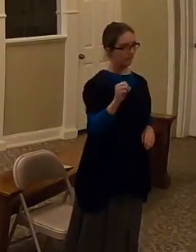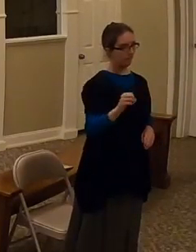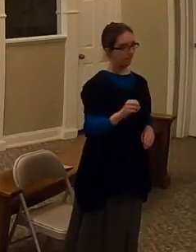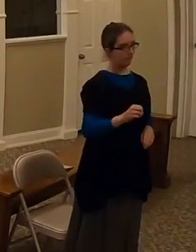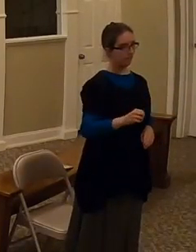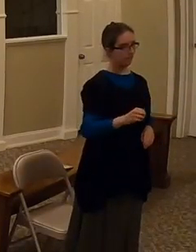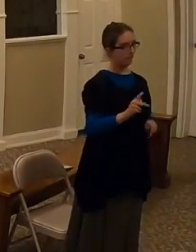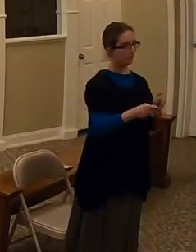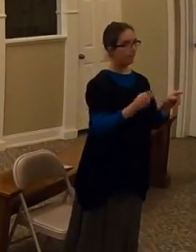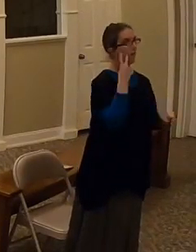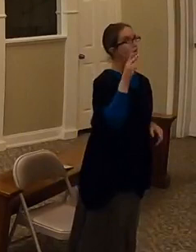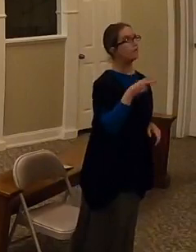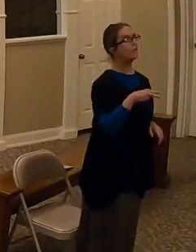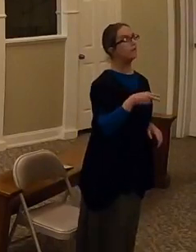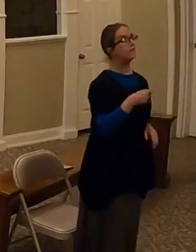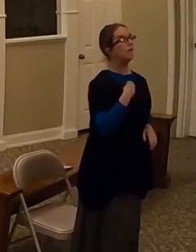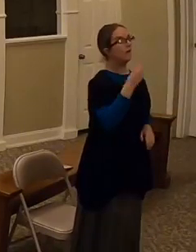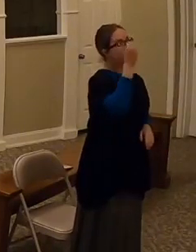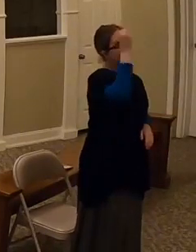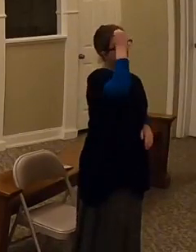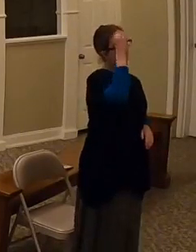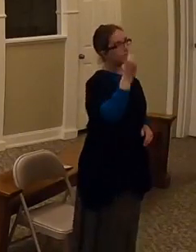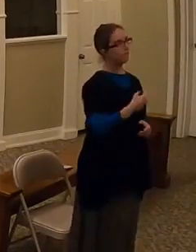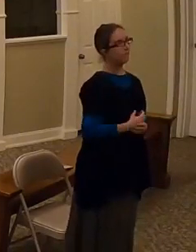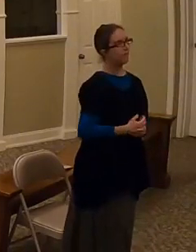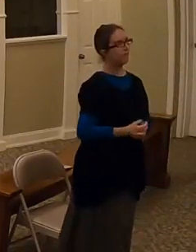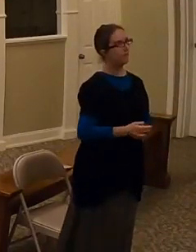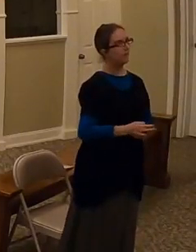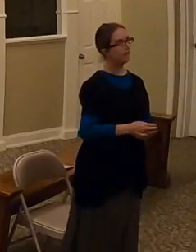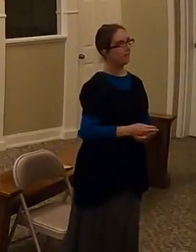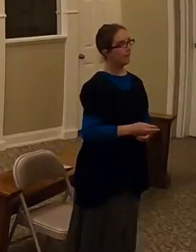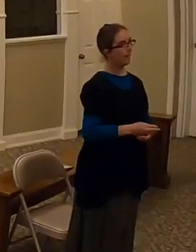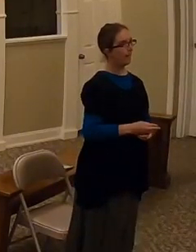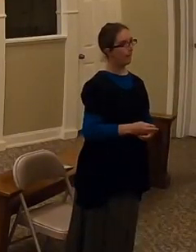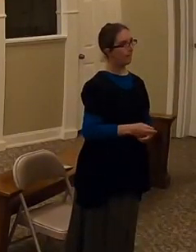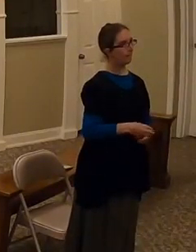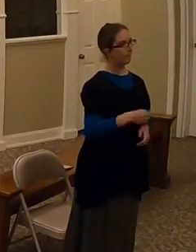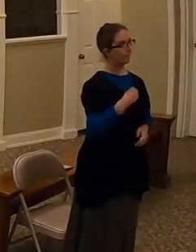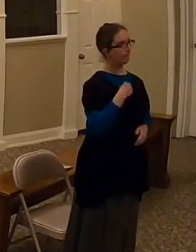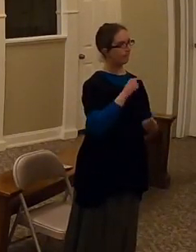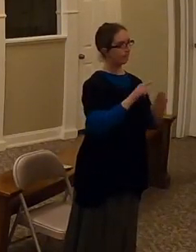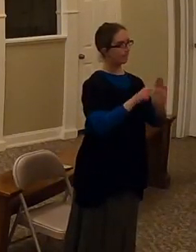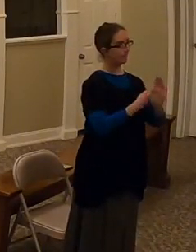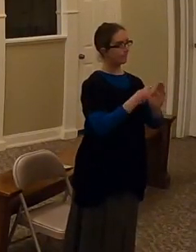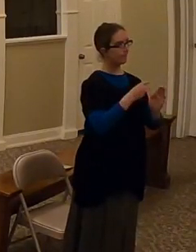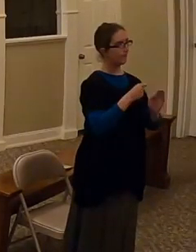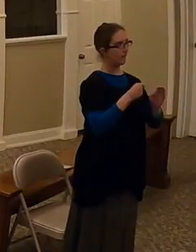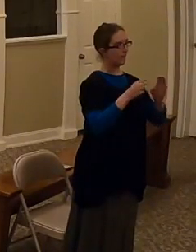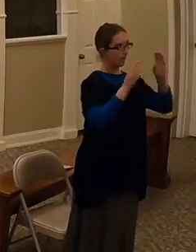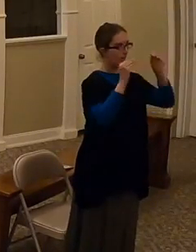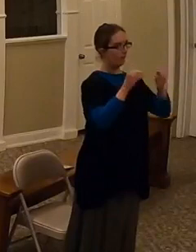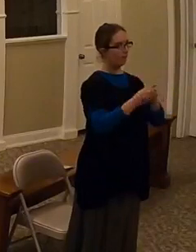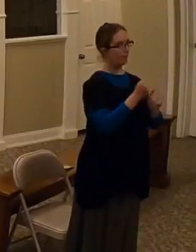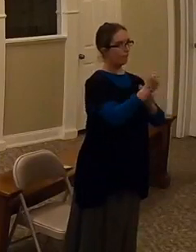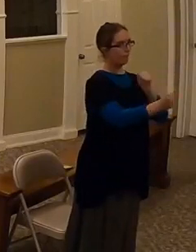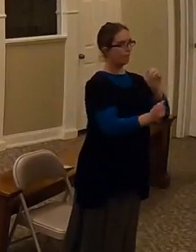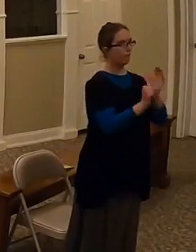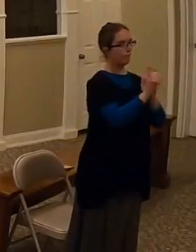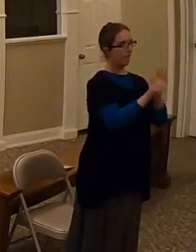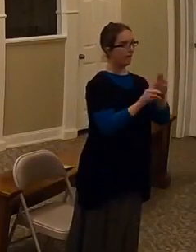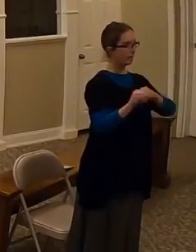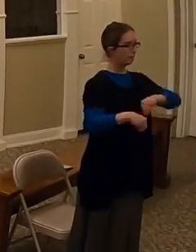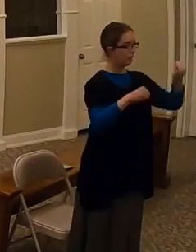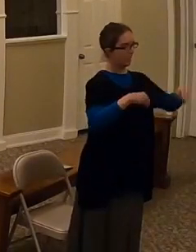the 70s. People look at me like I was an idiot. Amen. I'd start teaching on the New Age movement, and people were like, what is